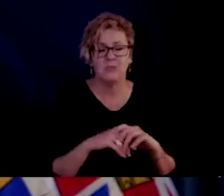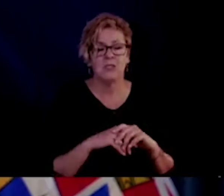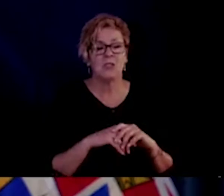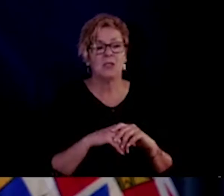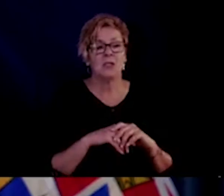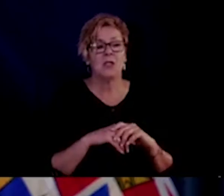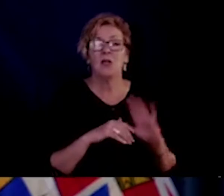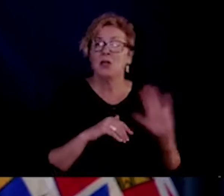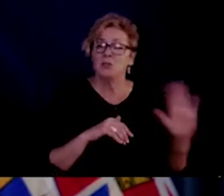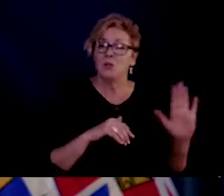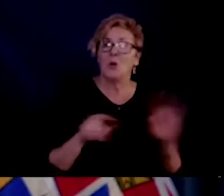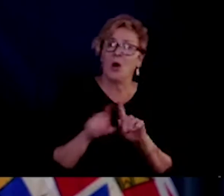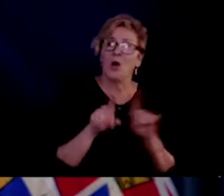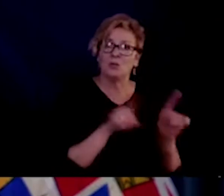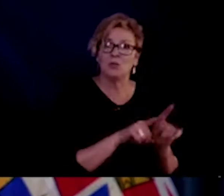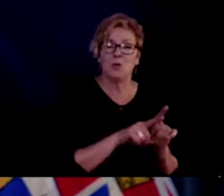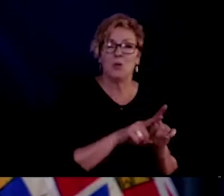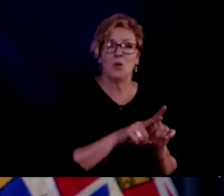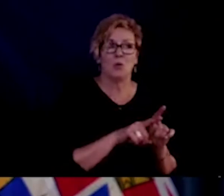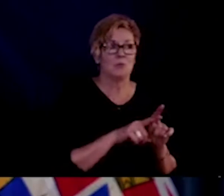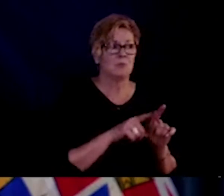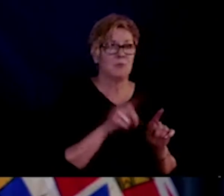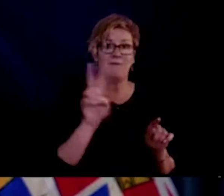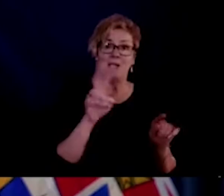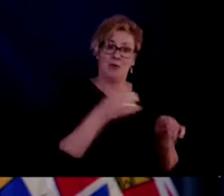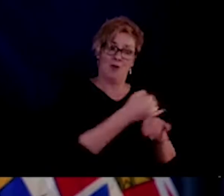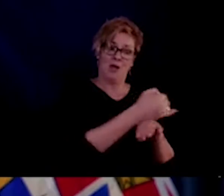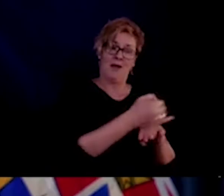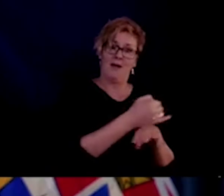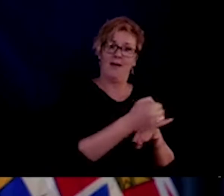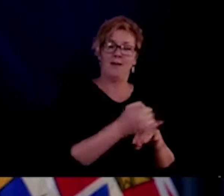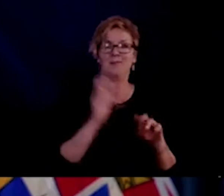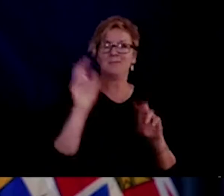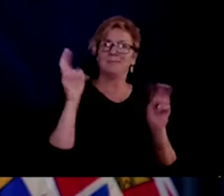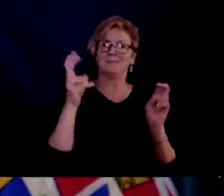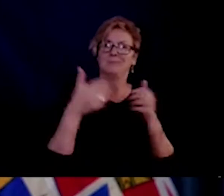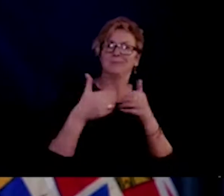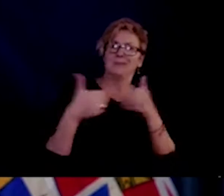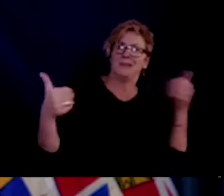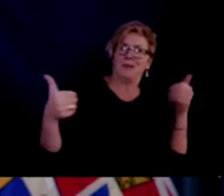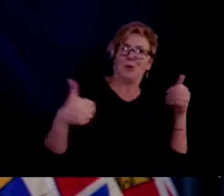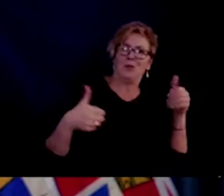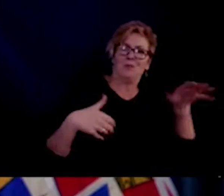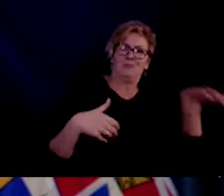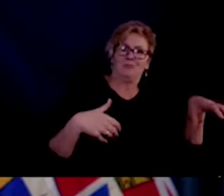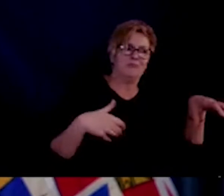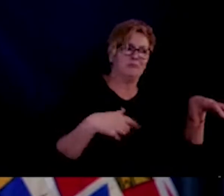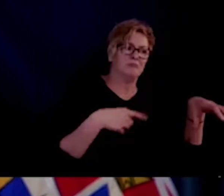is protective, but it's not absolute. And we need to be aware that having a large party, a large wedding, a large